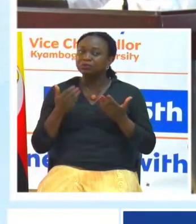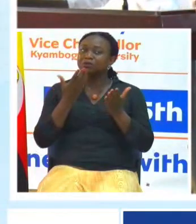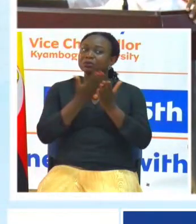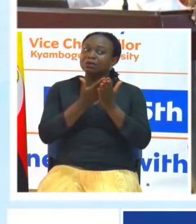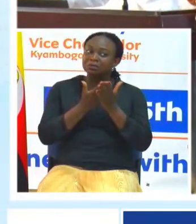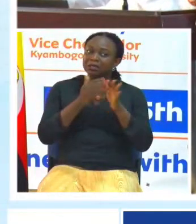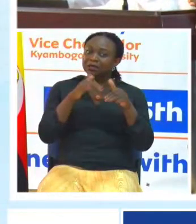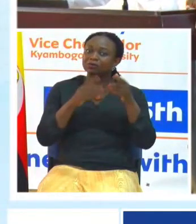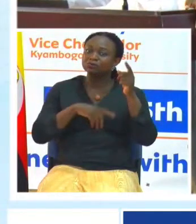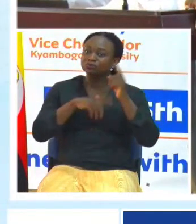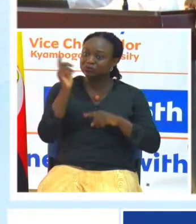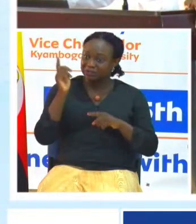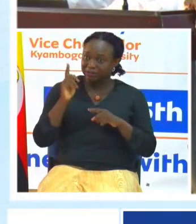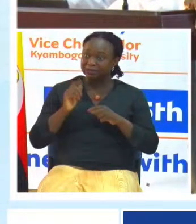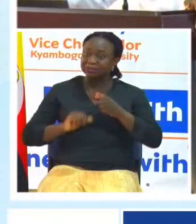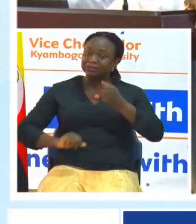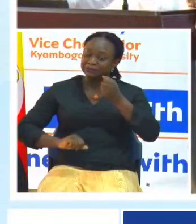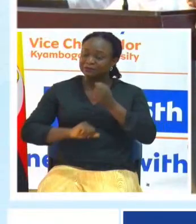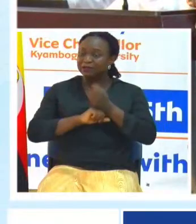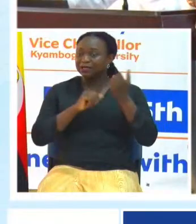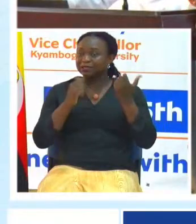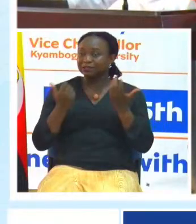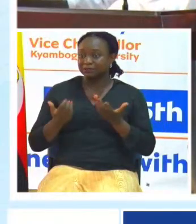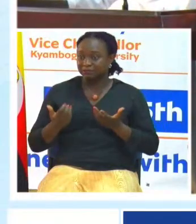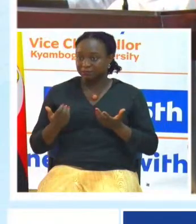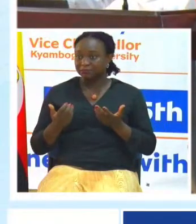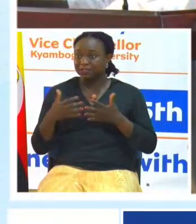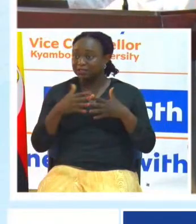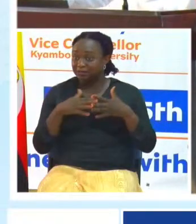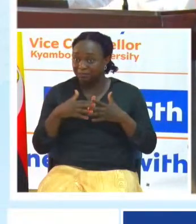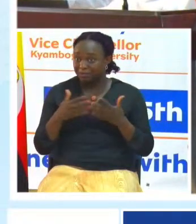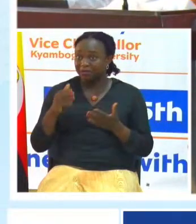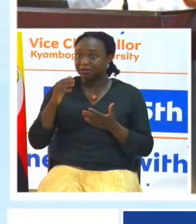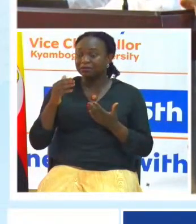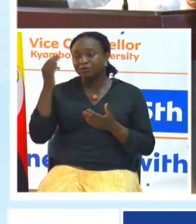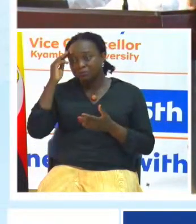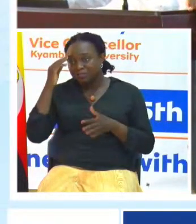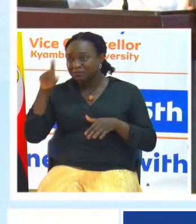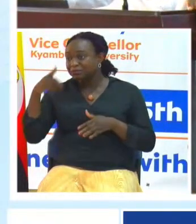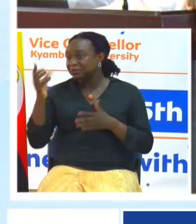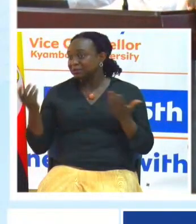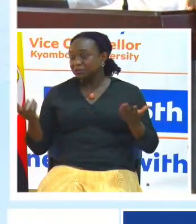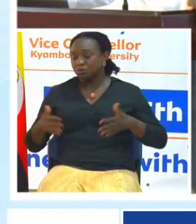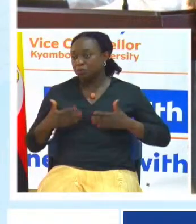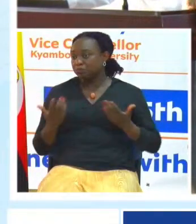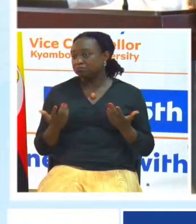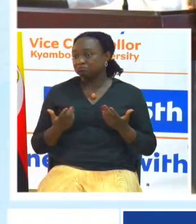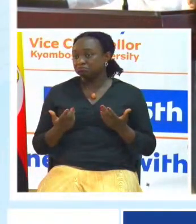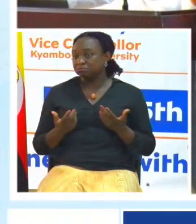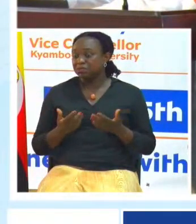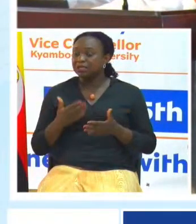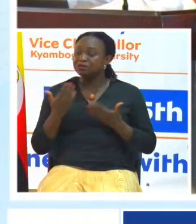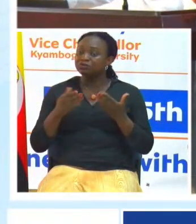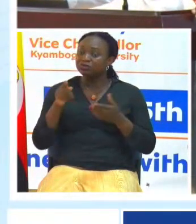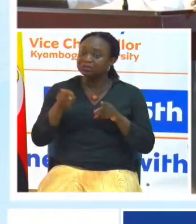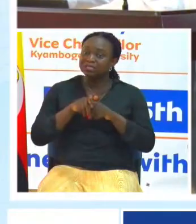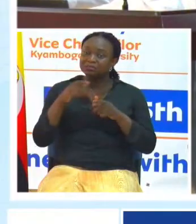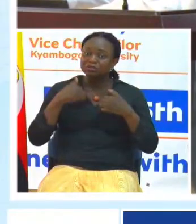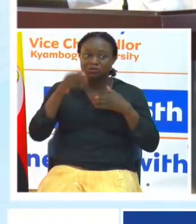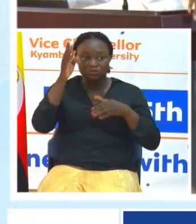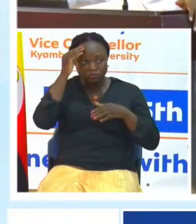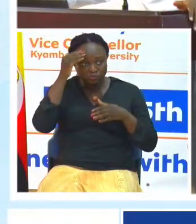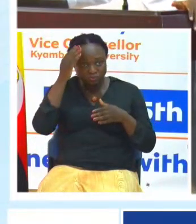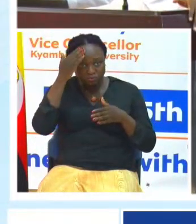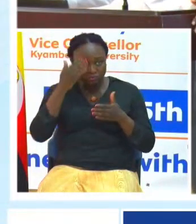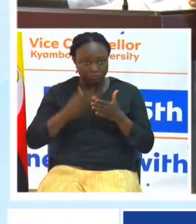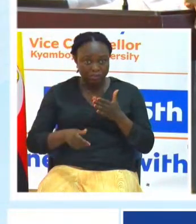and win yourself a fully funded scholarship in the United States for your master's or PhD? Another thing that you need to know about the United States when I